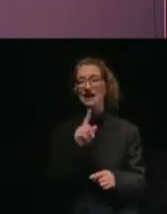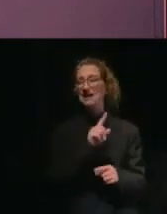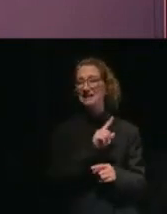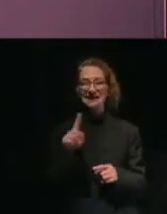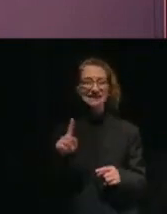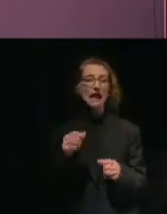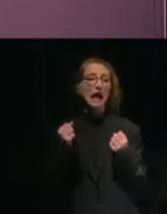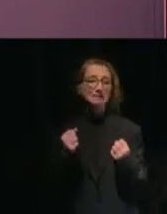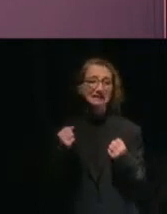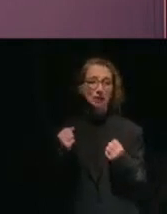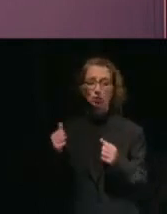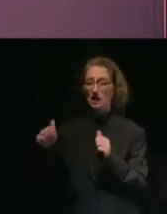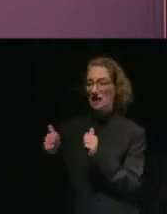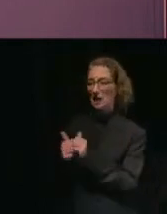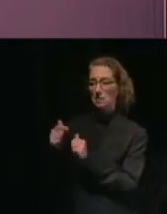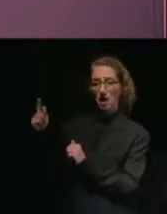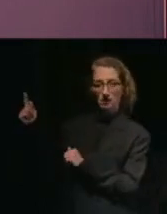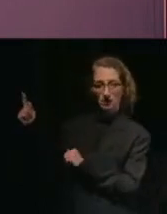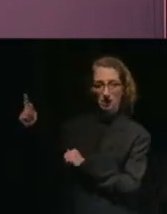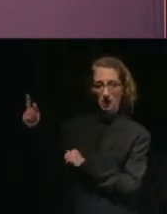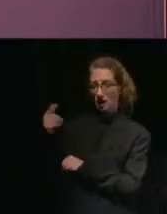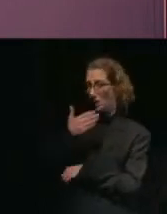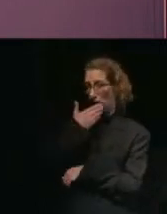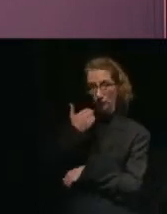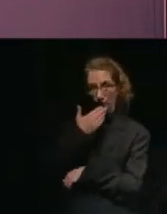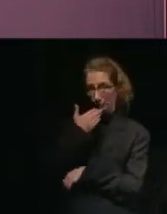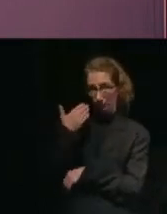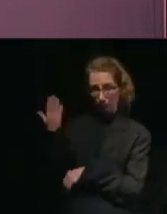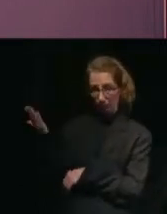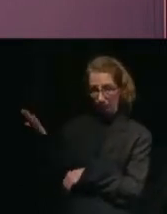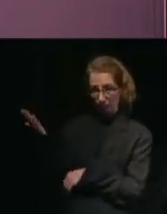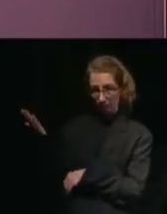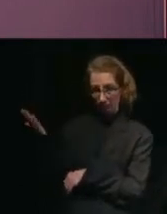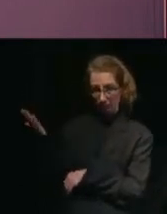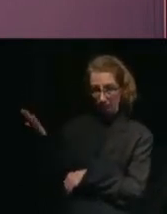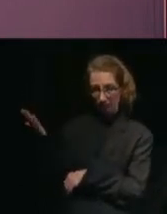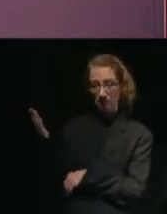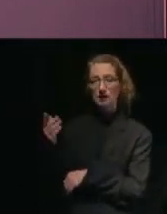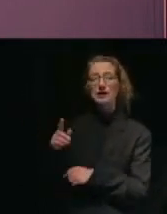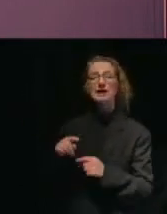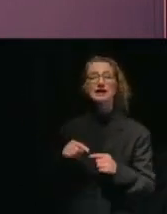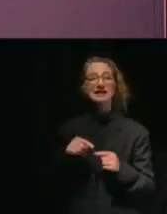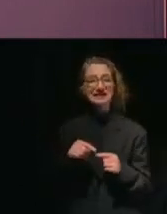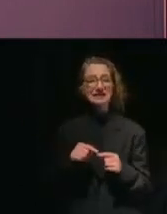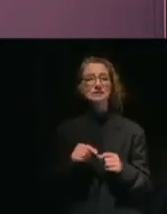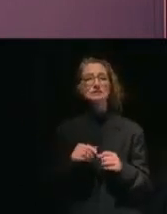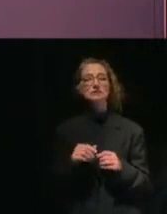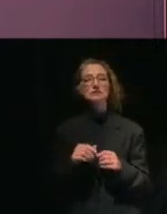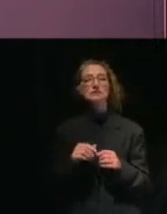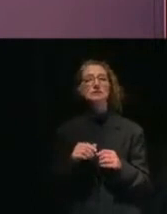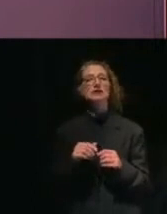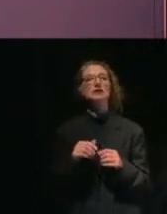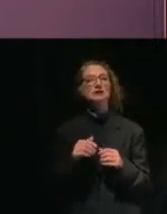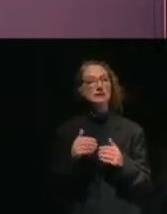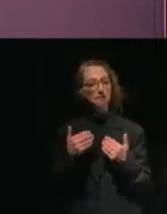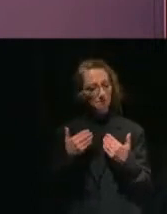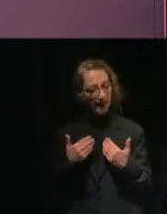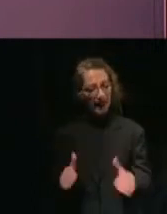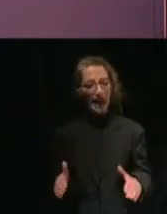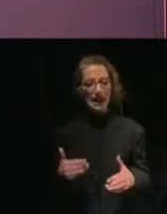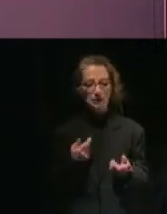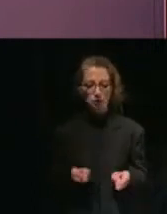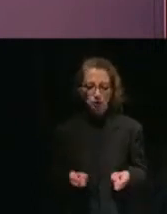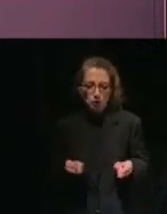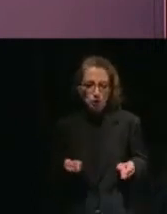some decide just to stay despite all the worries. People who don't have a rich family